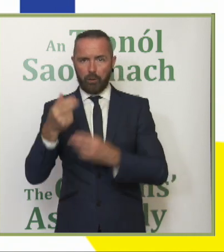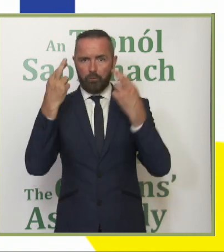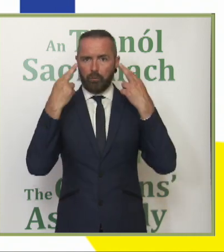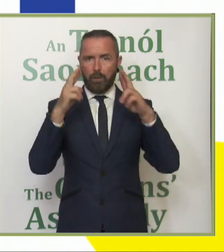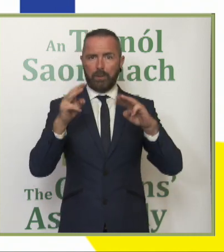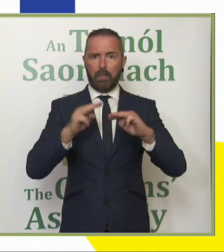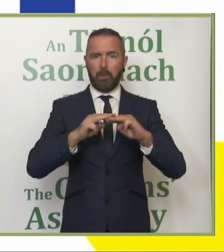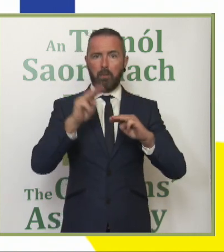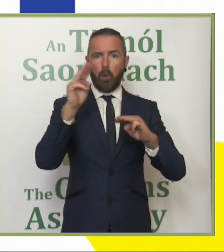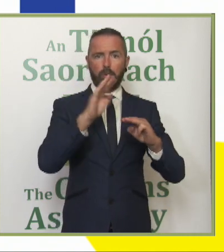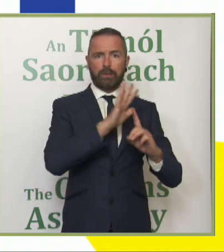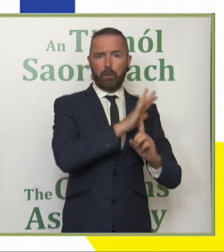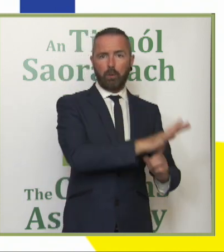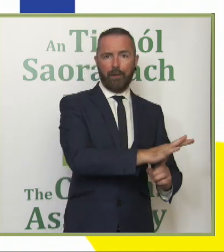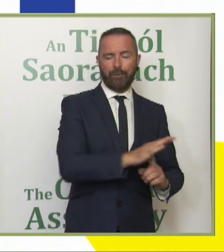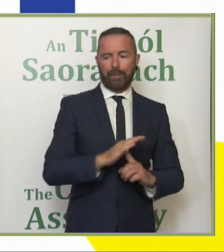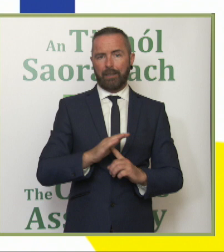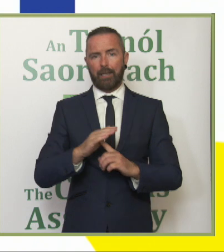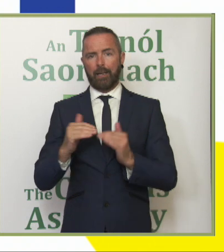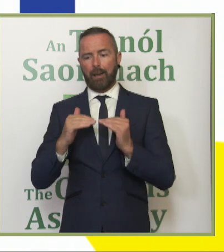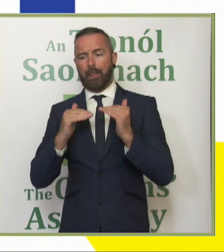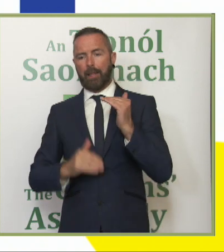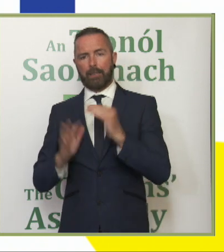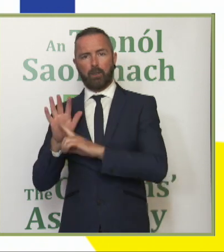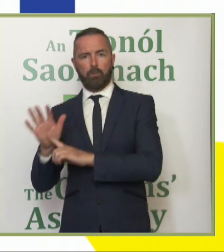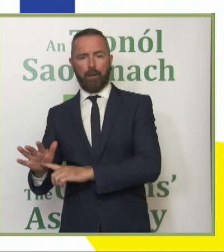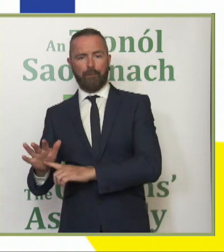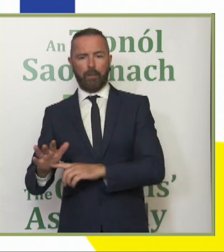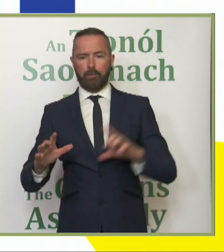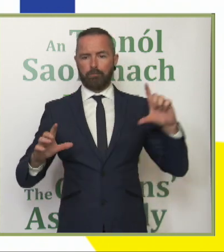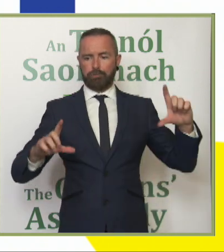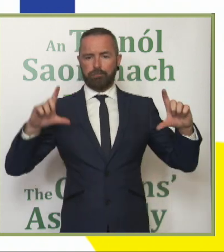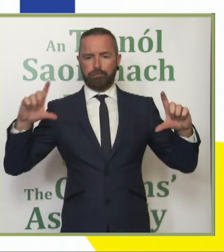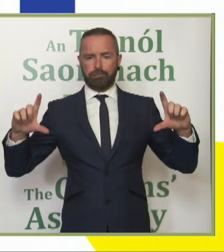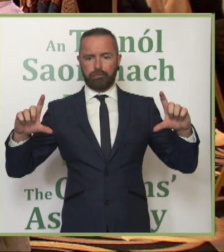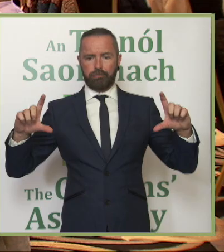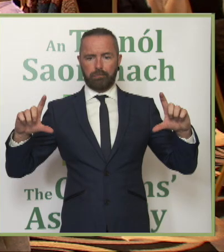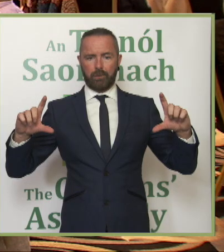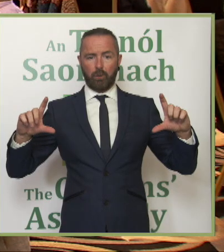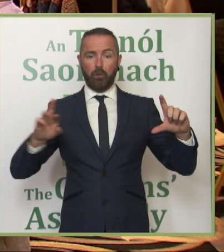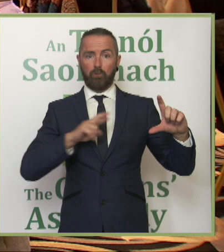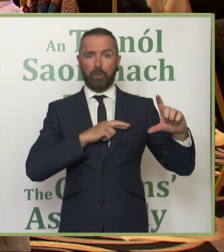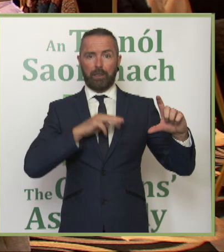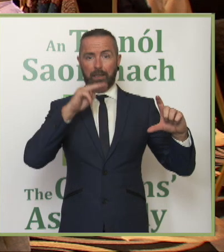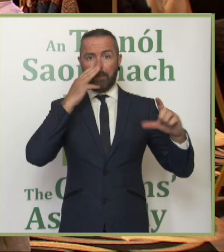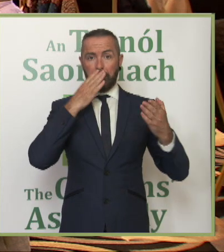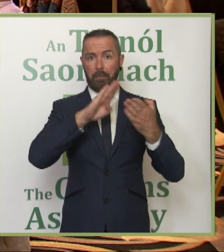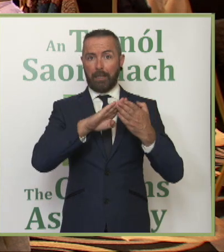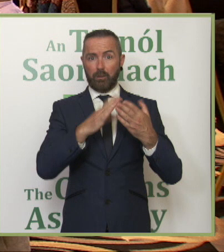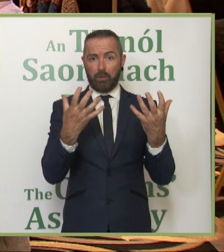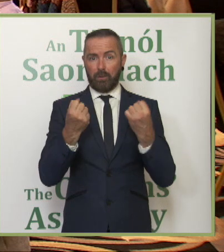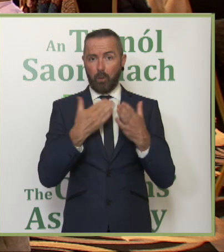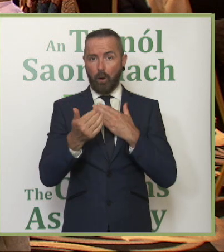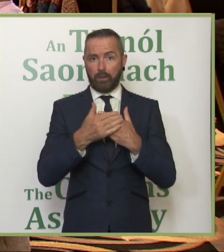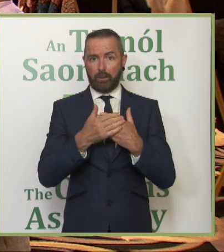the most deprived and the least deprived, and it's very equally spread. So basically the take-home message from that slide is that drug use is